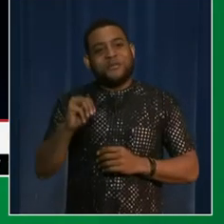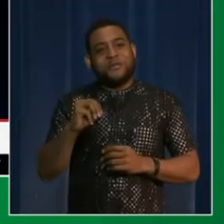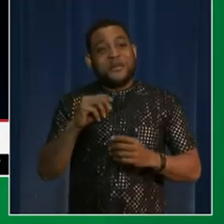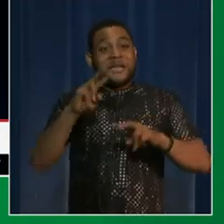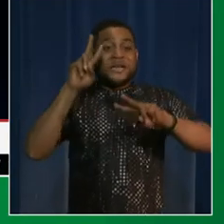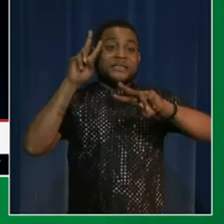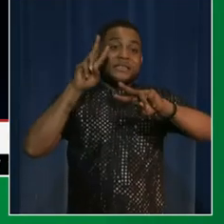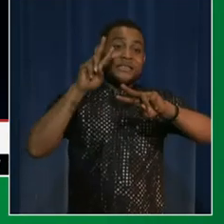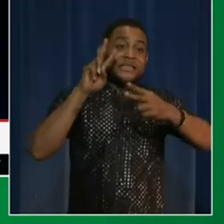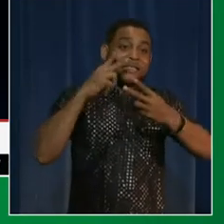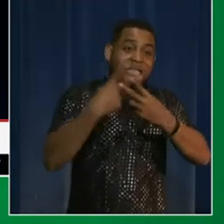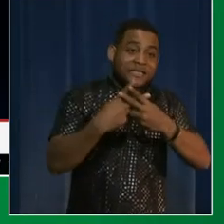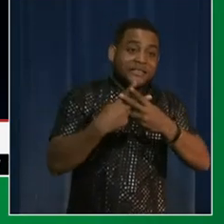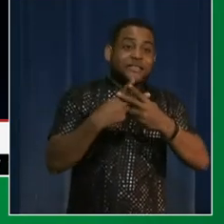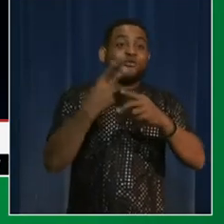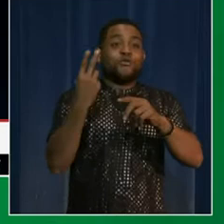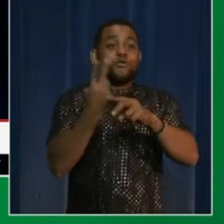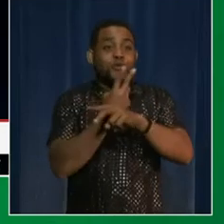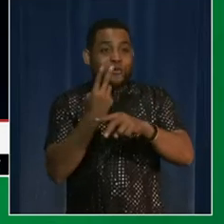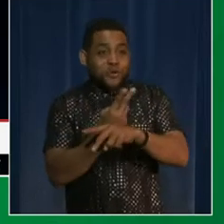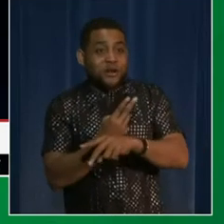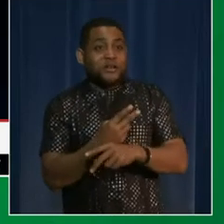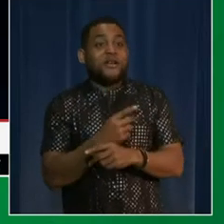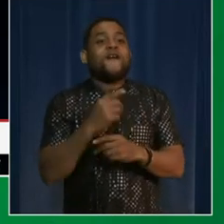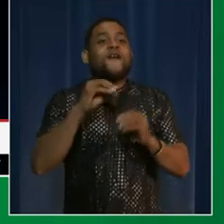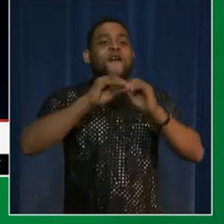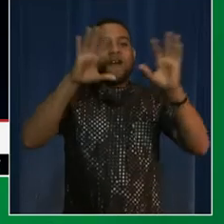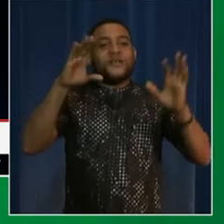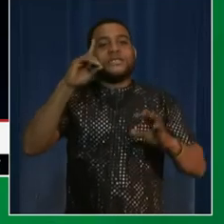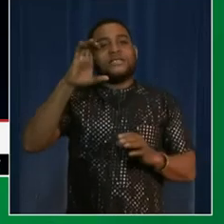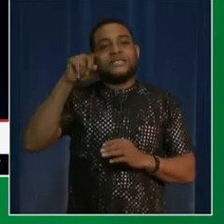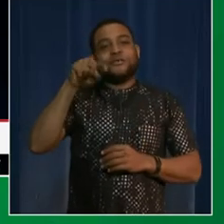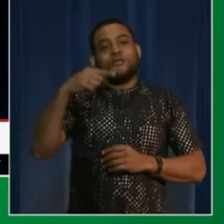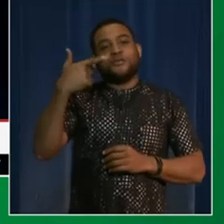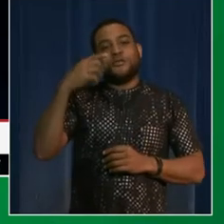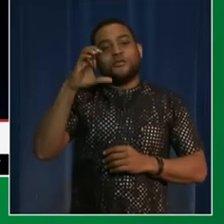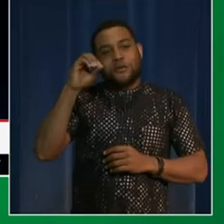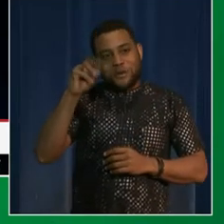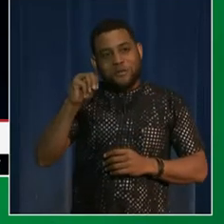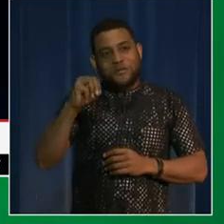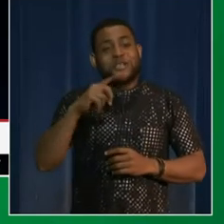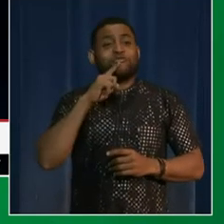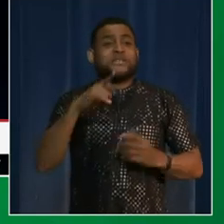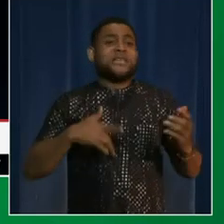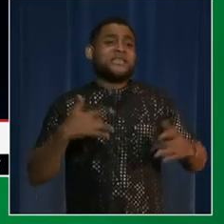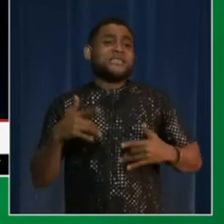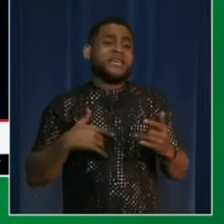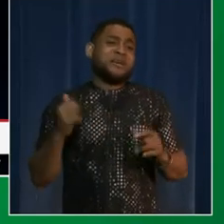both obviously.dc.com, and it's exciting to be back in the room today with all of you because